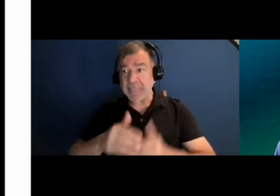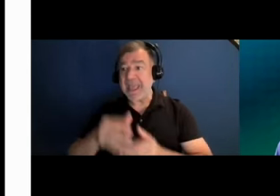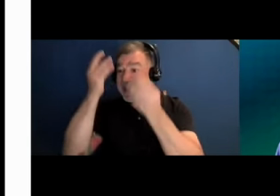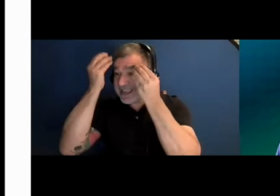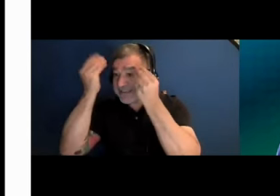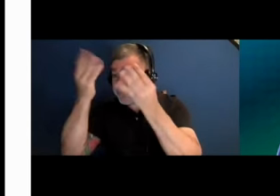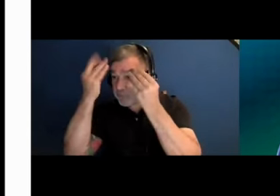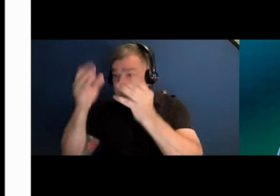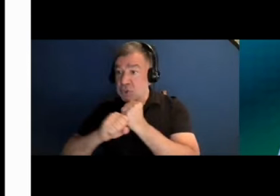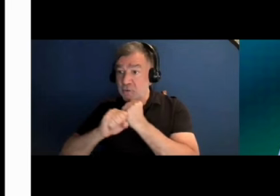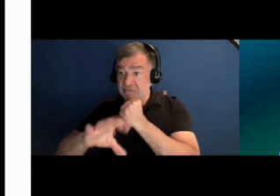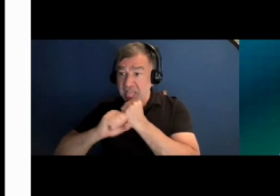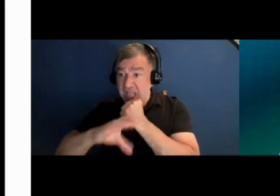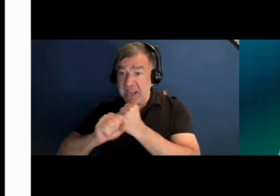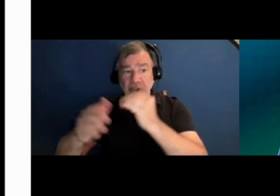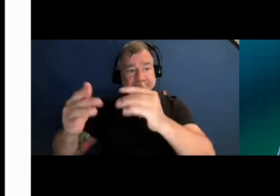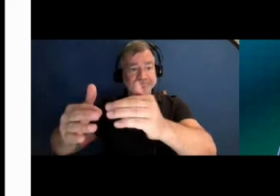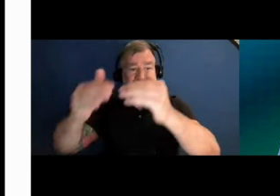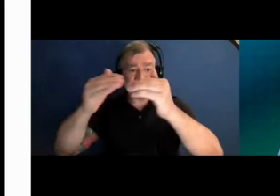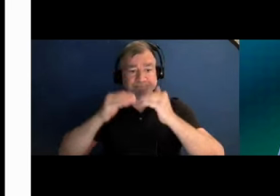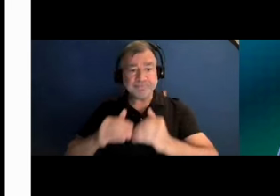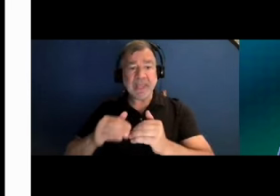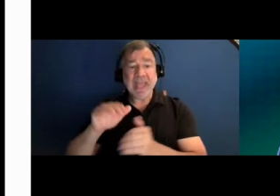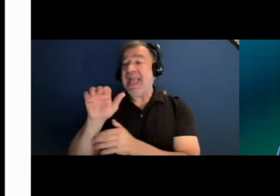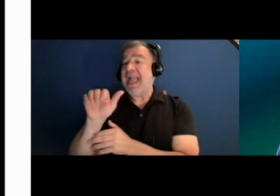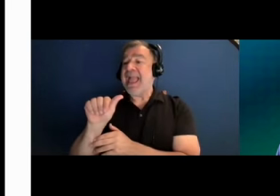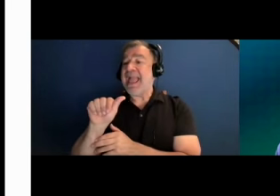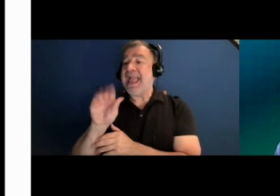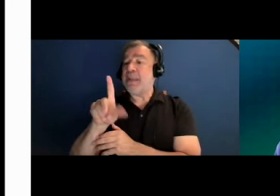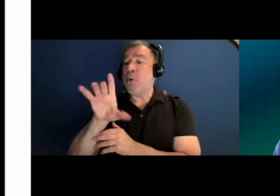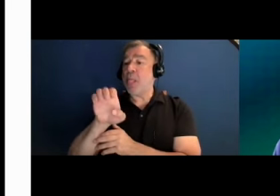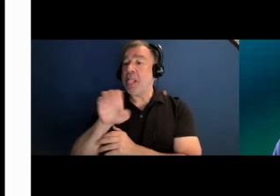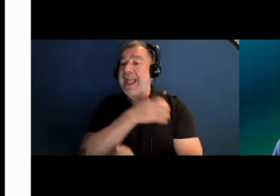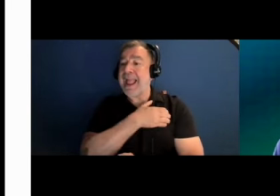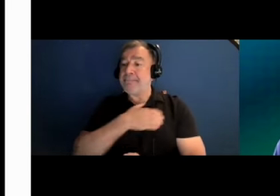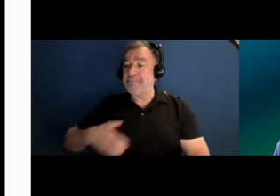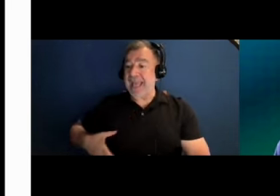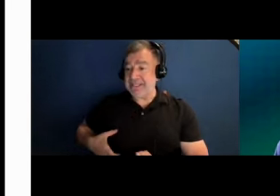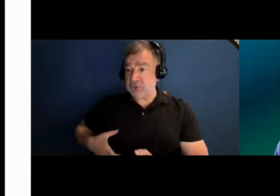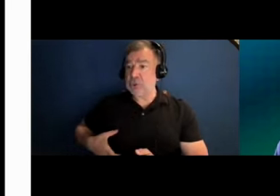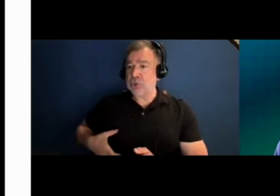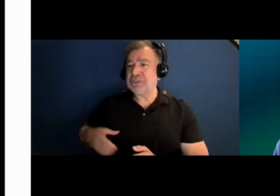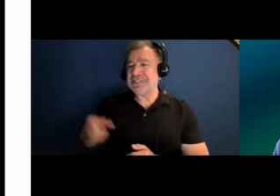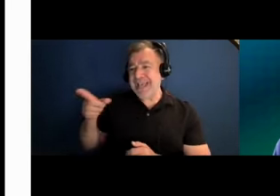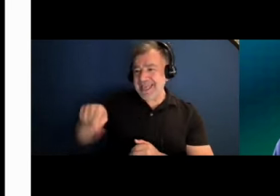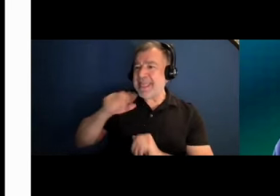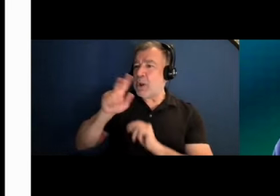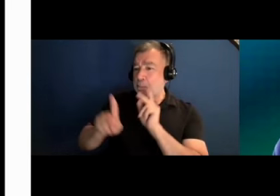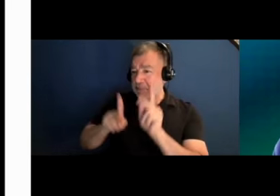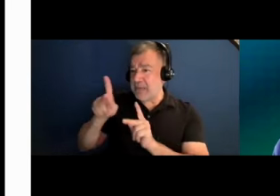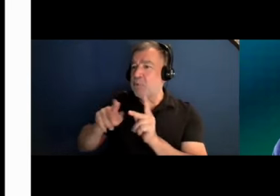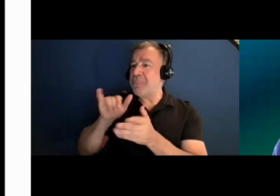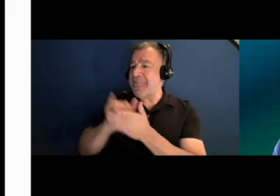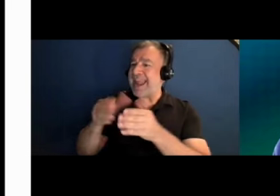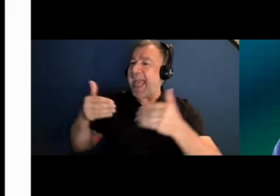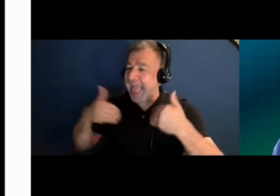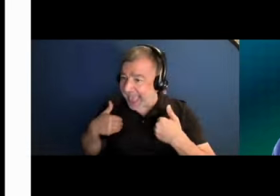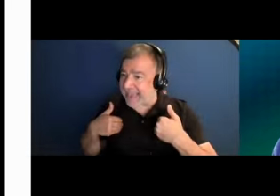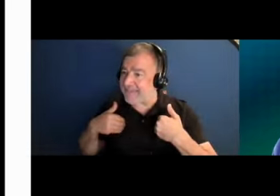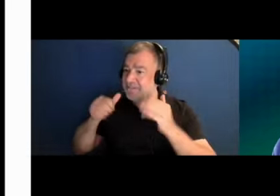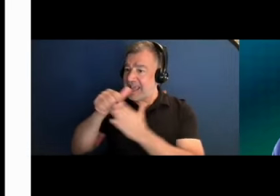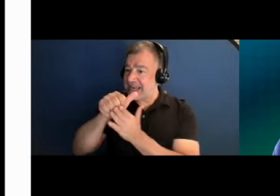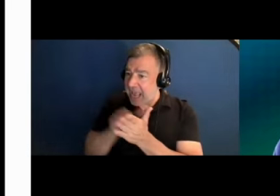Able NRC ambassadors who share, they're either Able account owners or family members of Able account owners, and they share